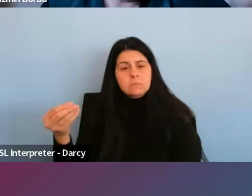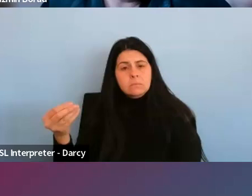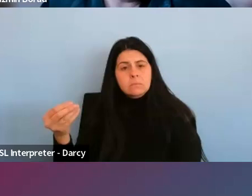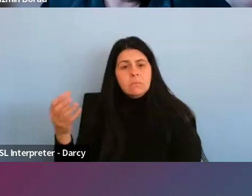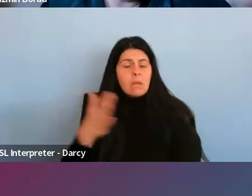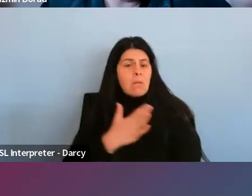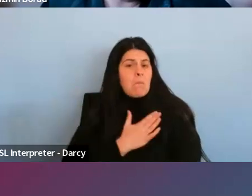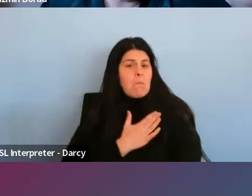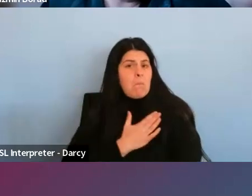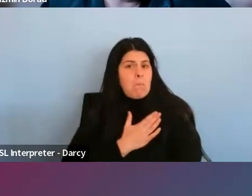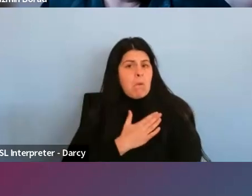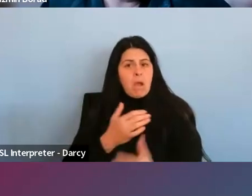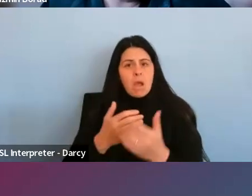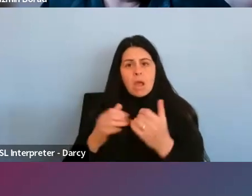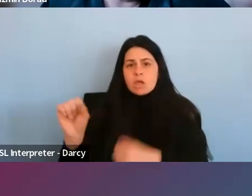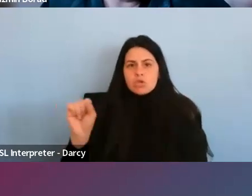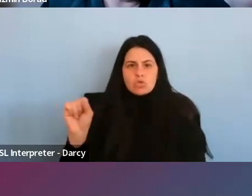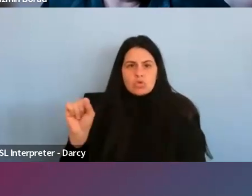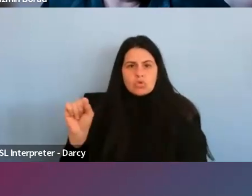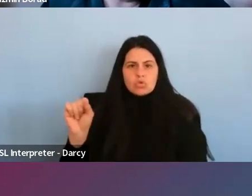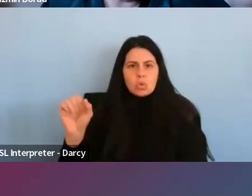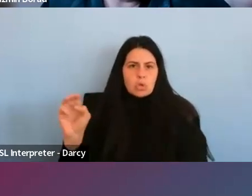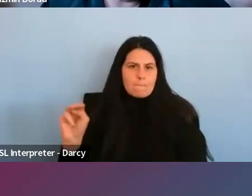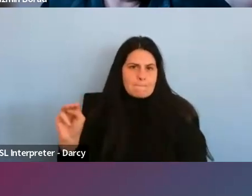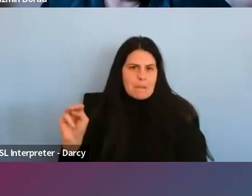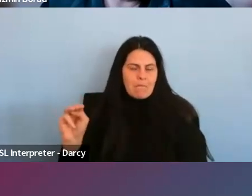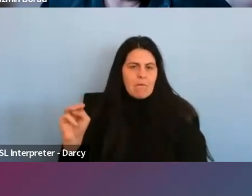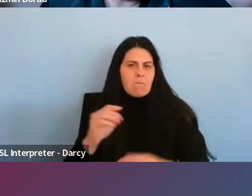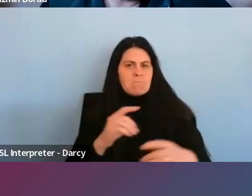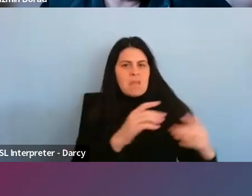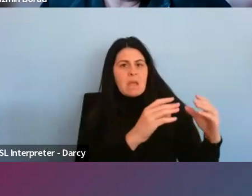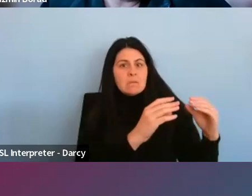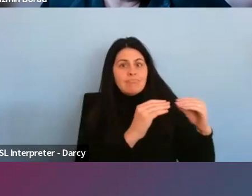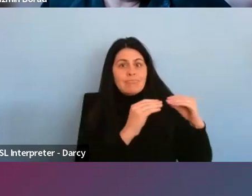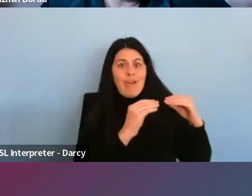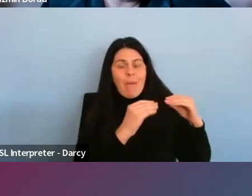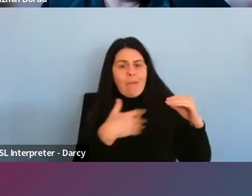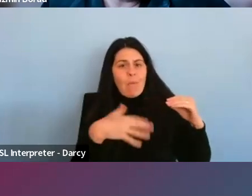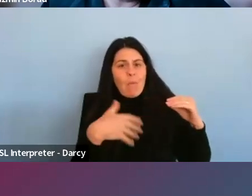my social media has taught me that people